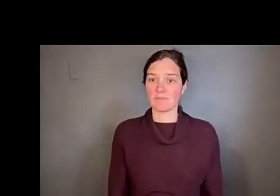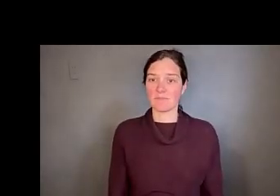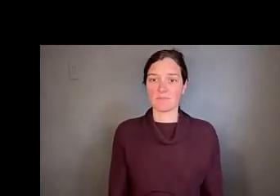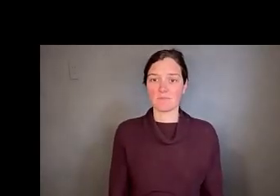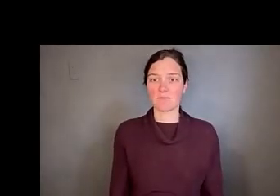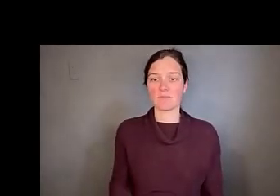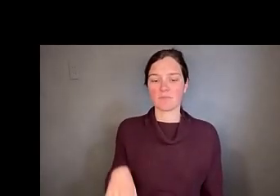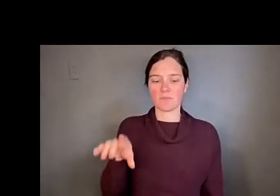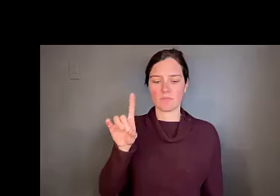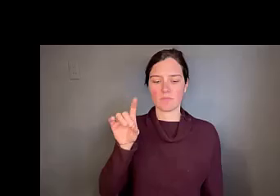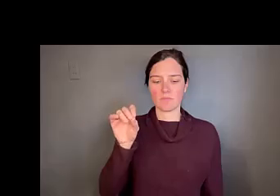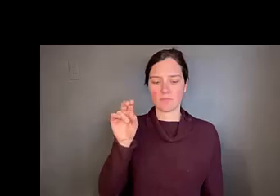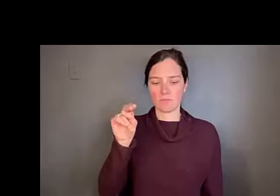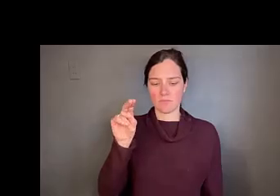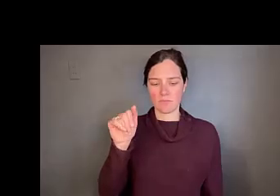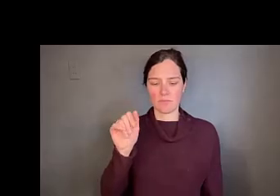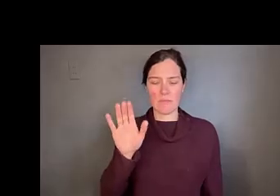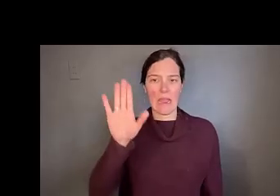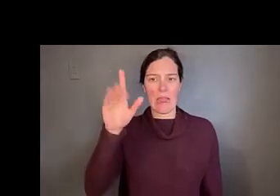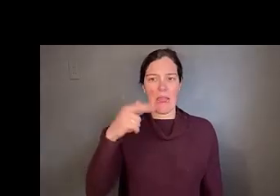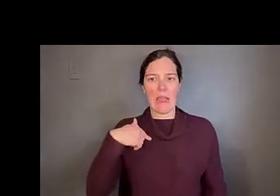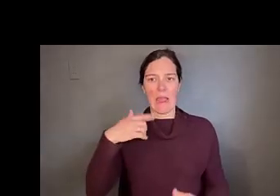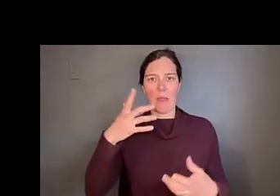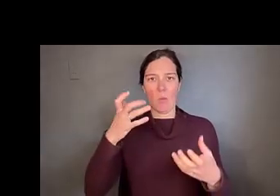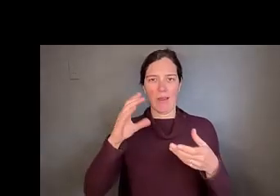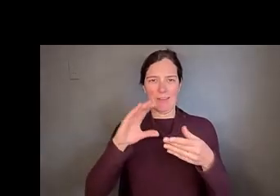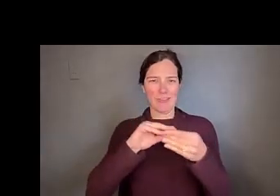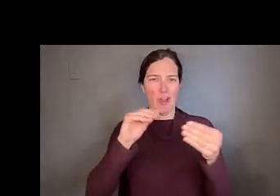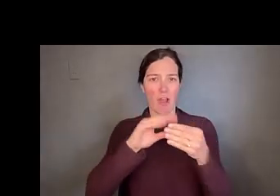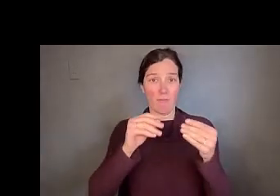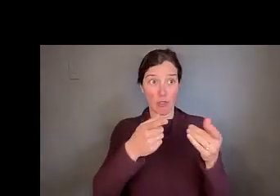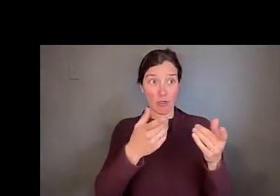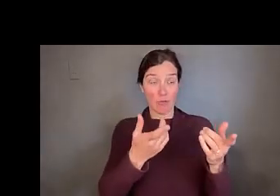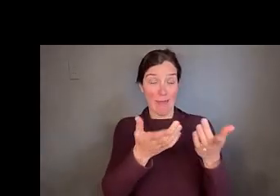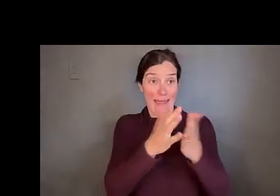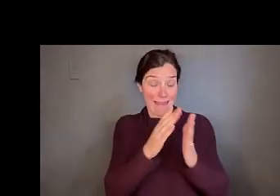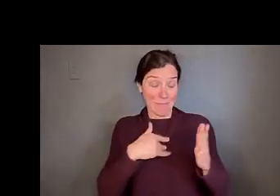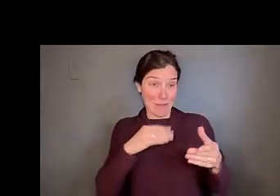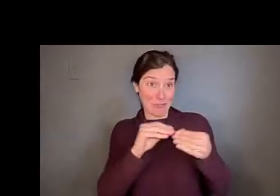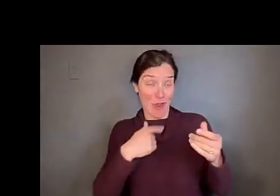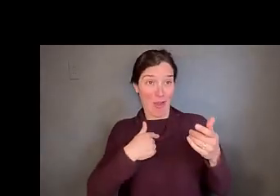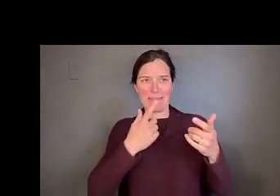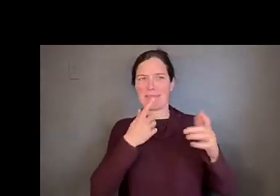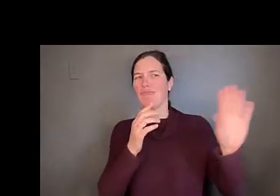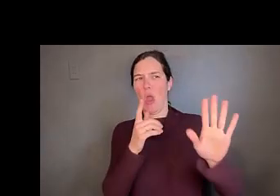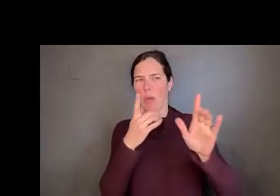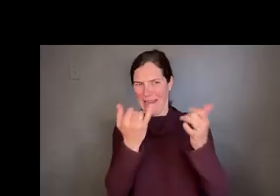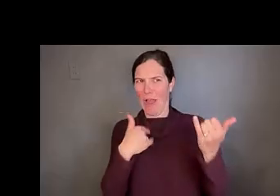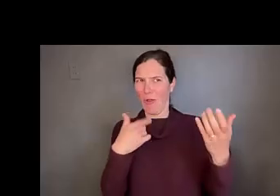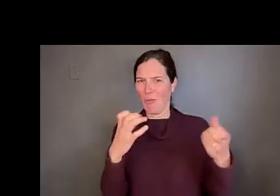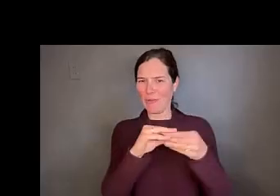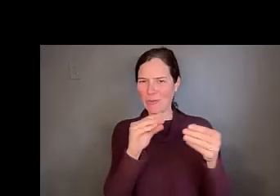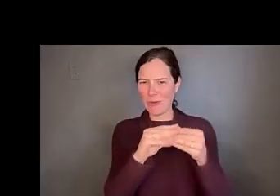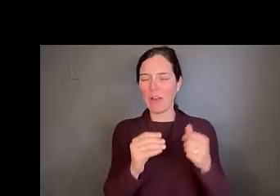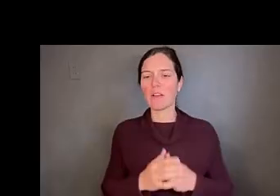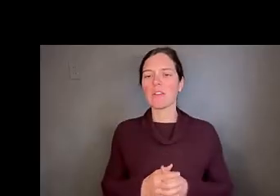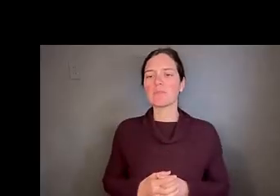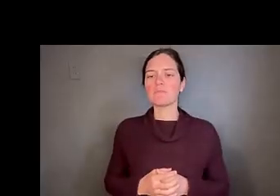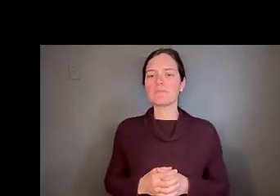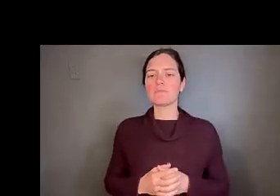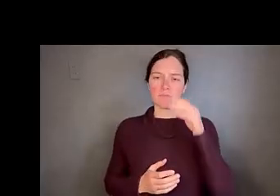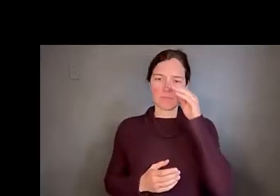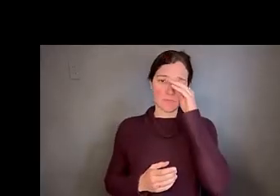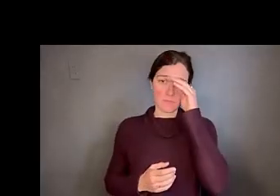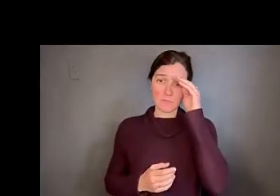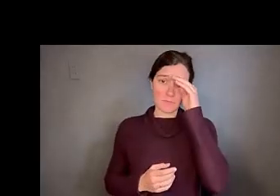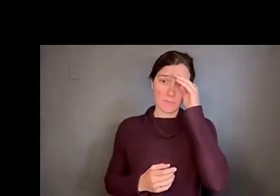I'd like to offer, you gave me a chance and I turned it down, but I'm going to offer up something. Okay. Because we've talked